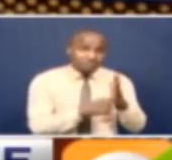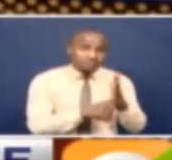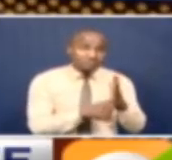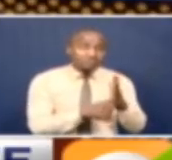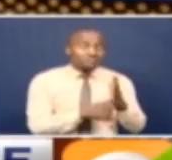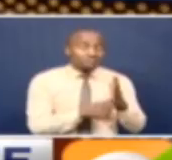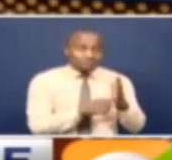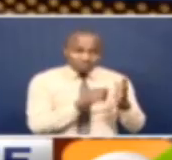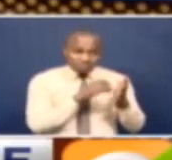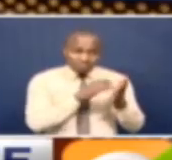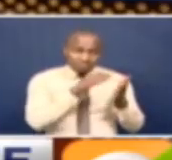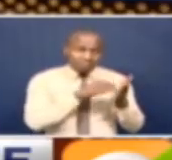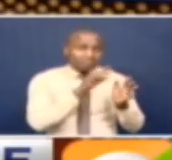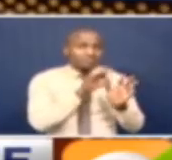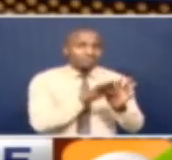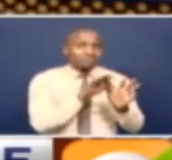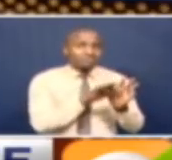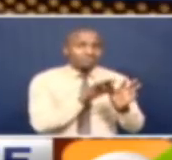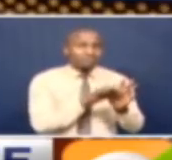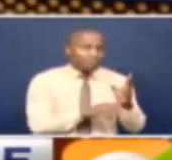biometric and voter transmission.